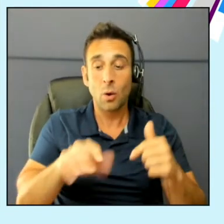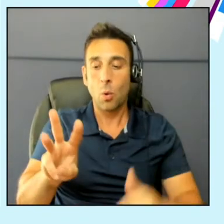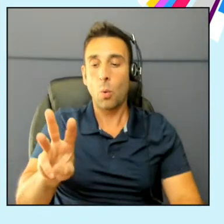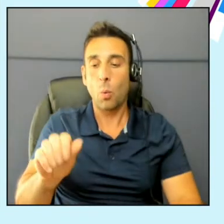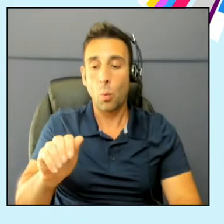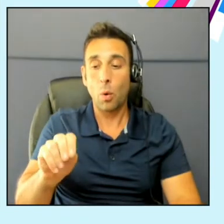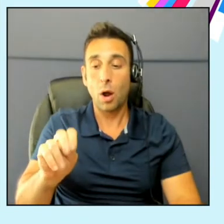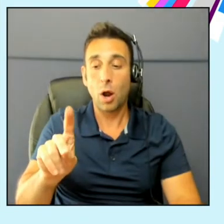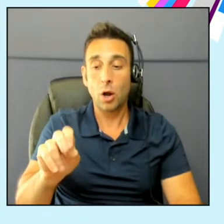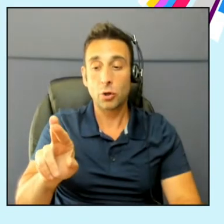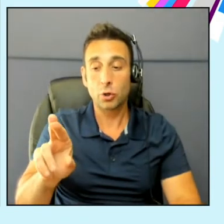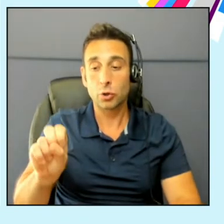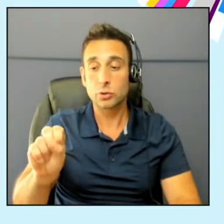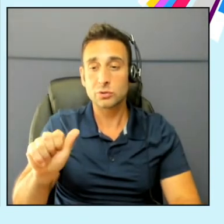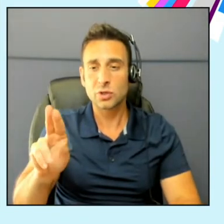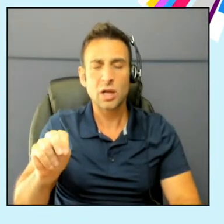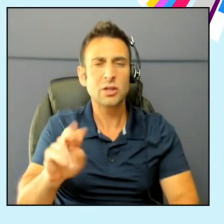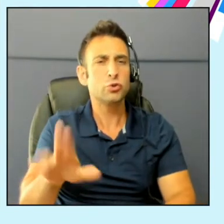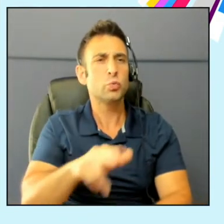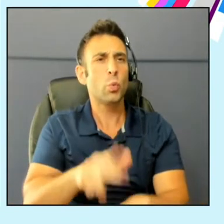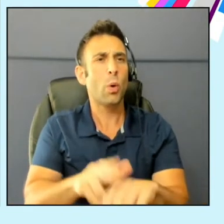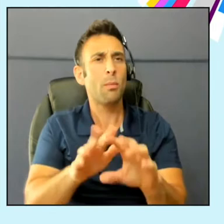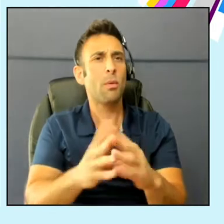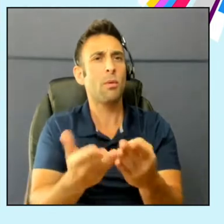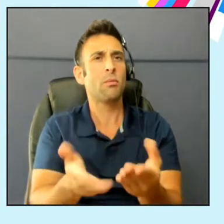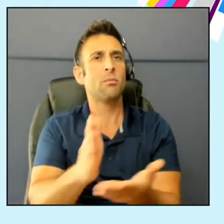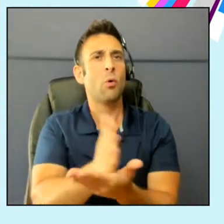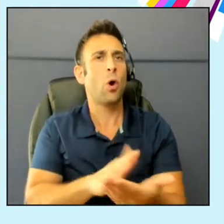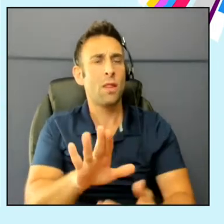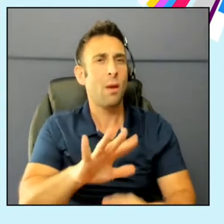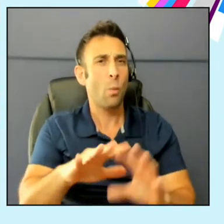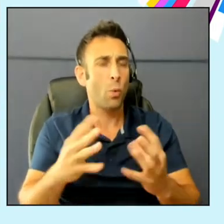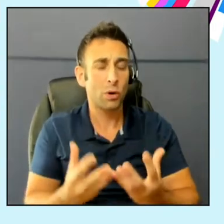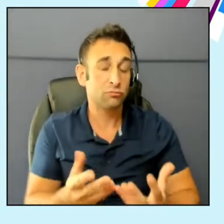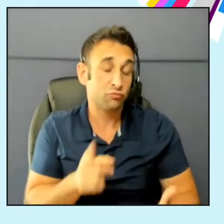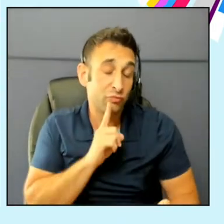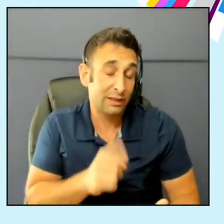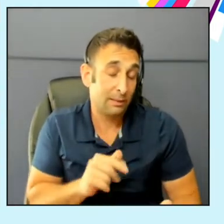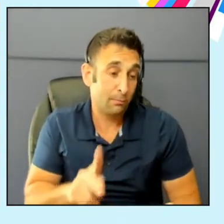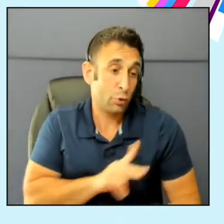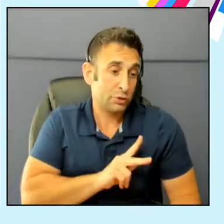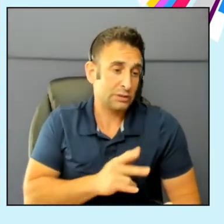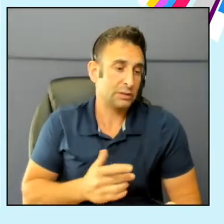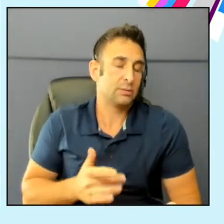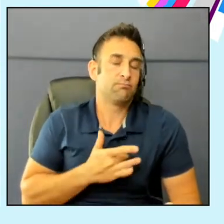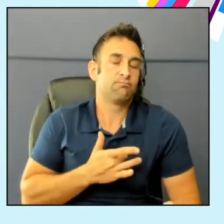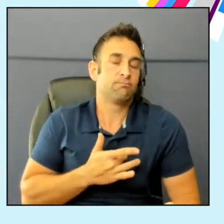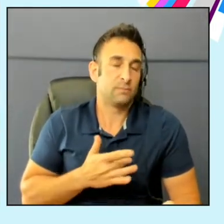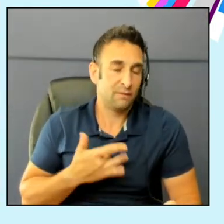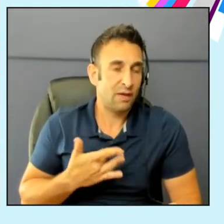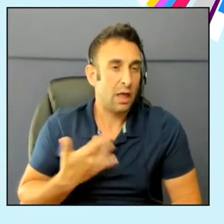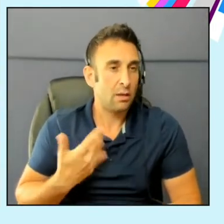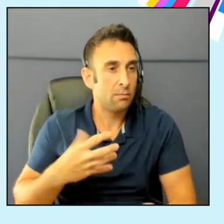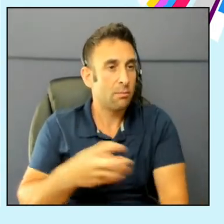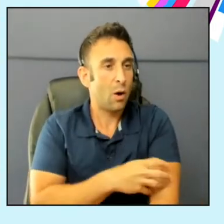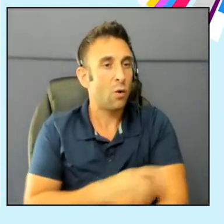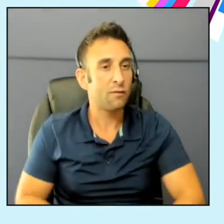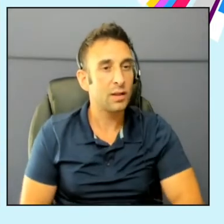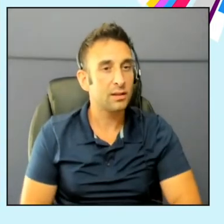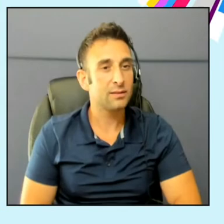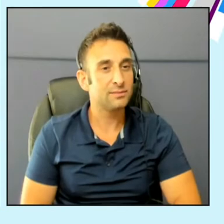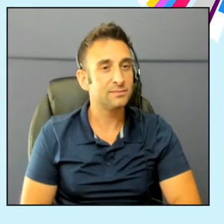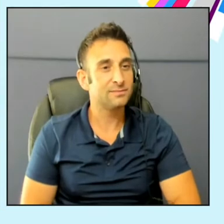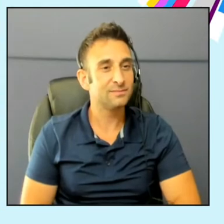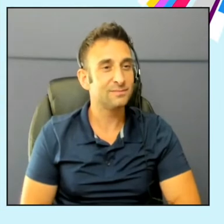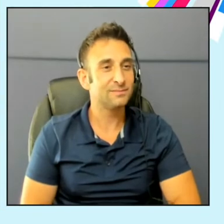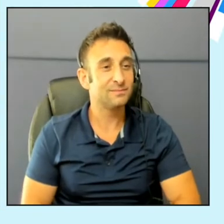part of the living tapestry of the world. I that was also one that was, you know, personally speaking, was really powerful for me too. This next story actually